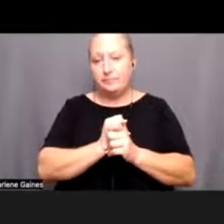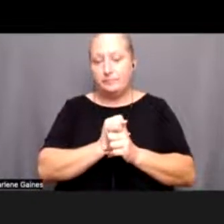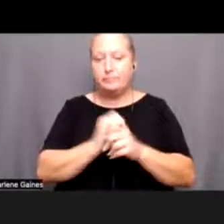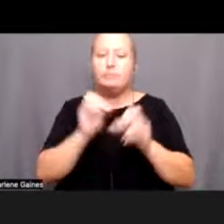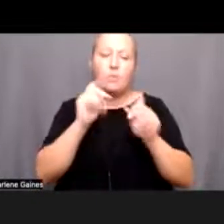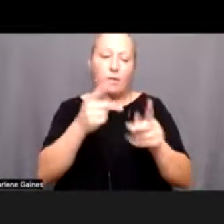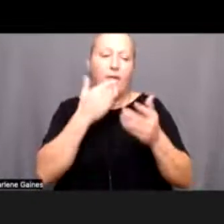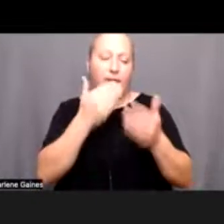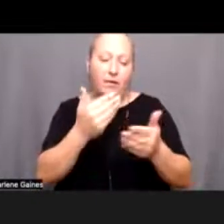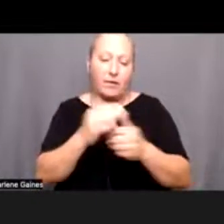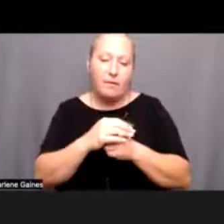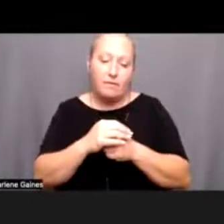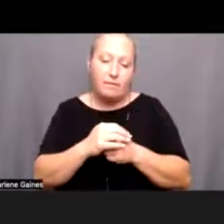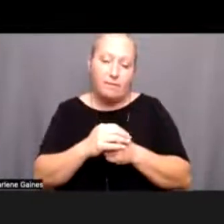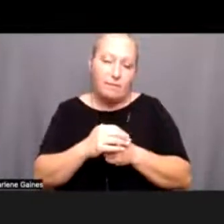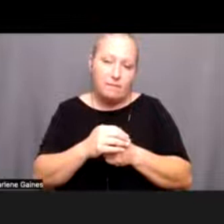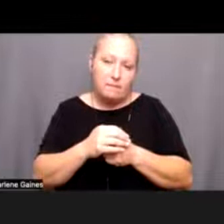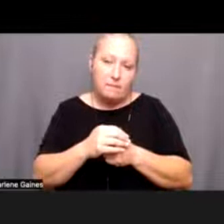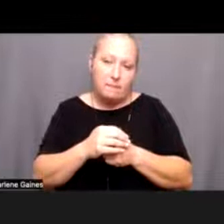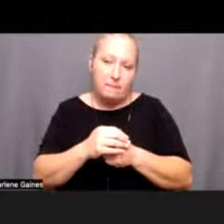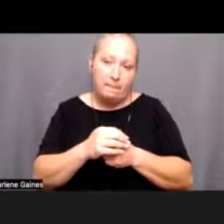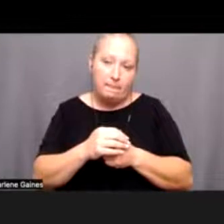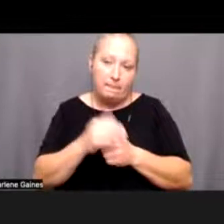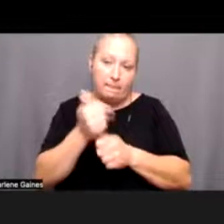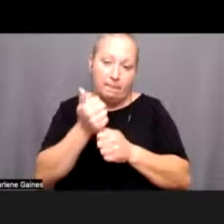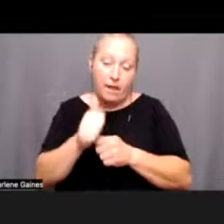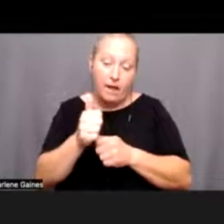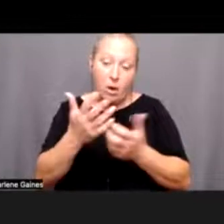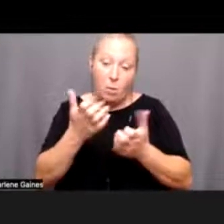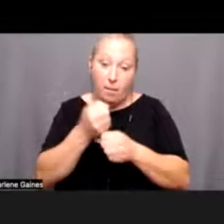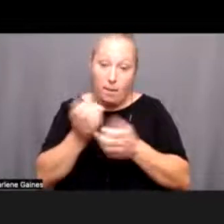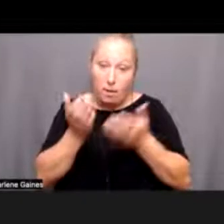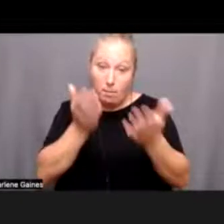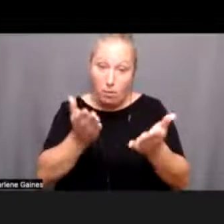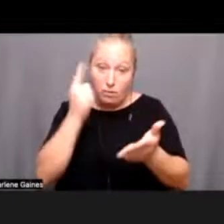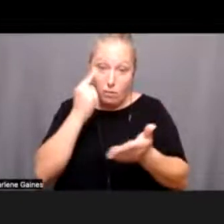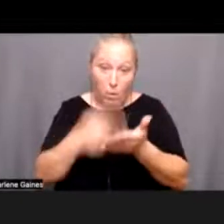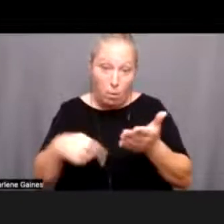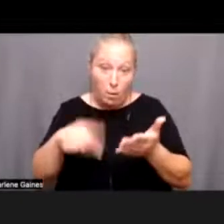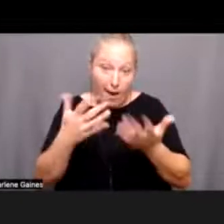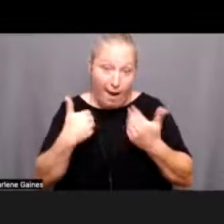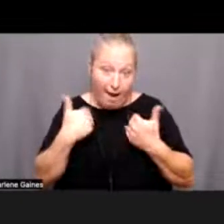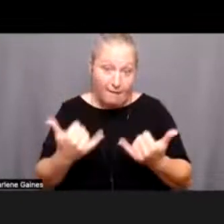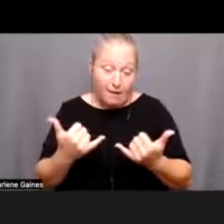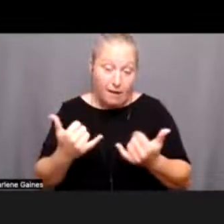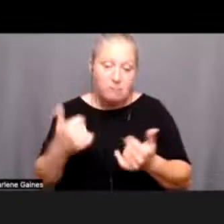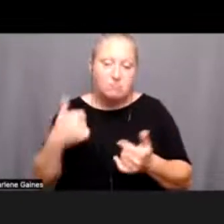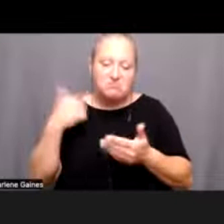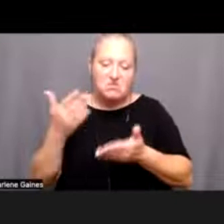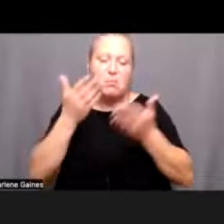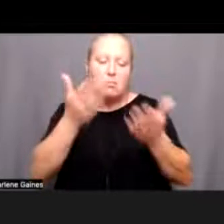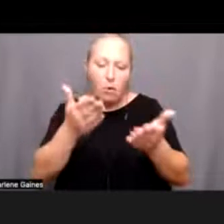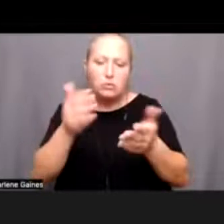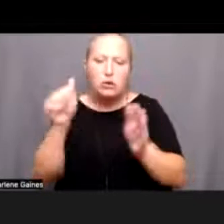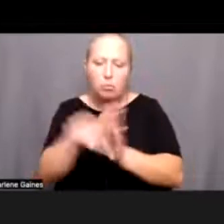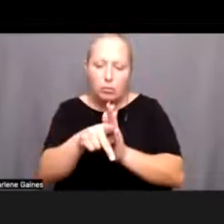Okay, thank you. Would anyone like to make a motion on what we have? I'll make a motion